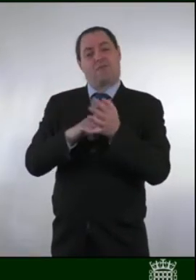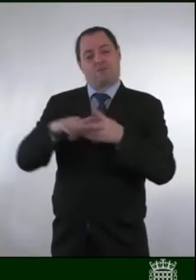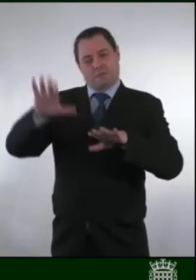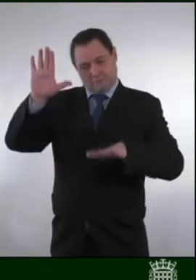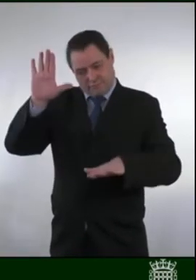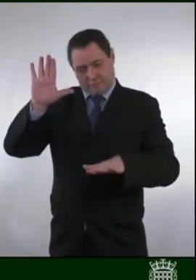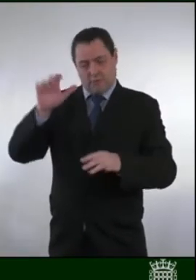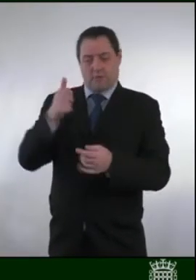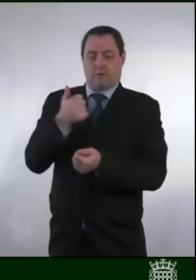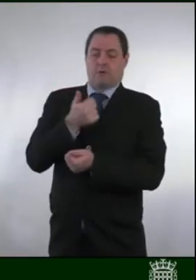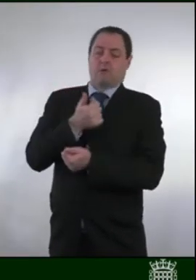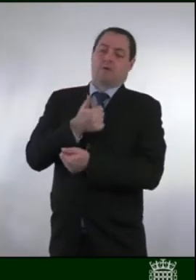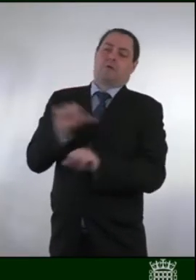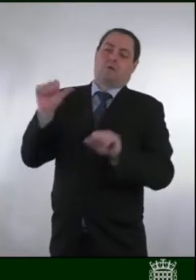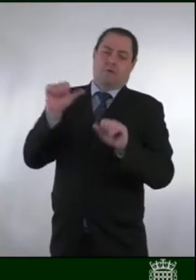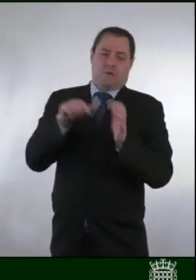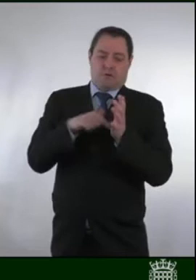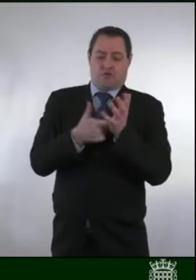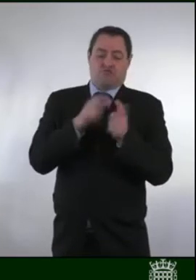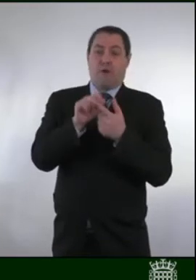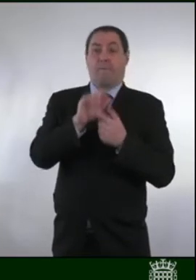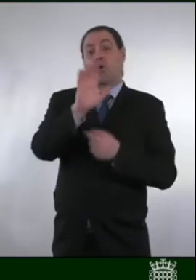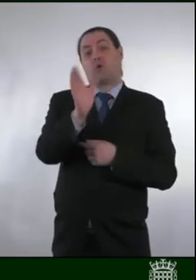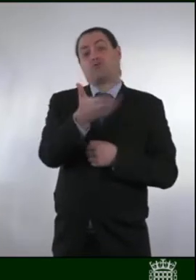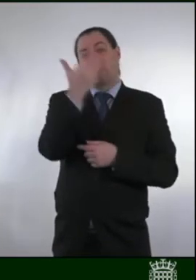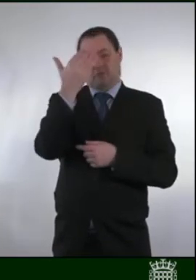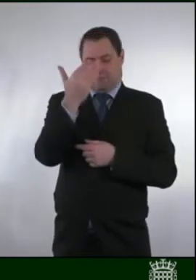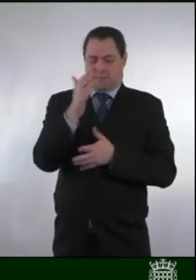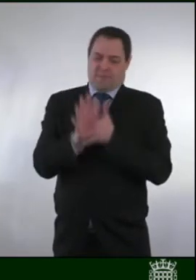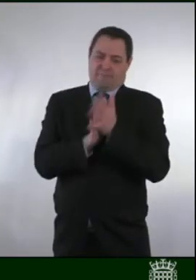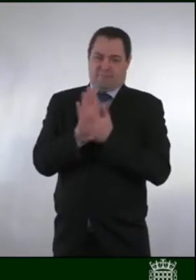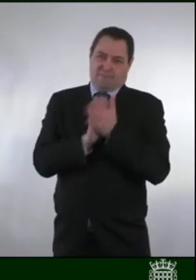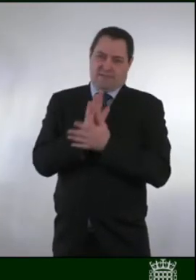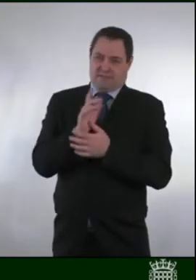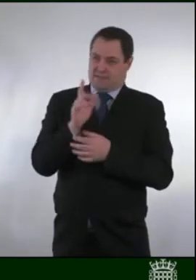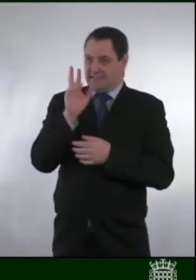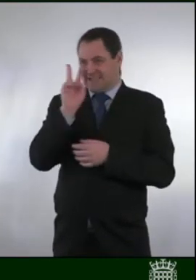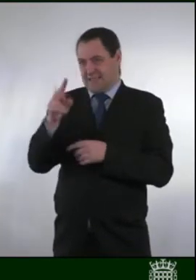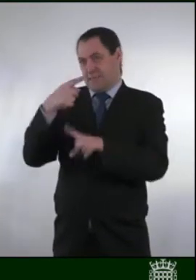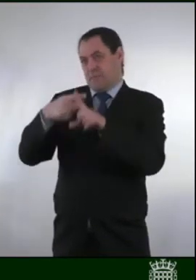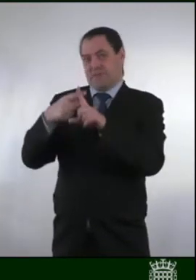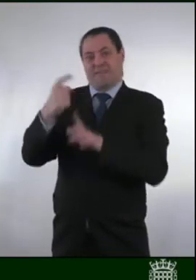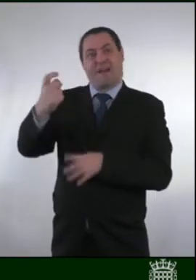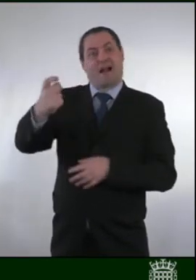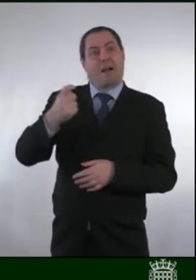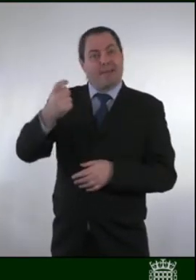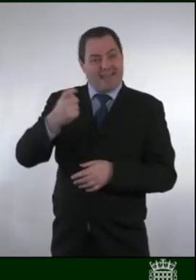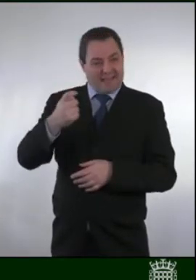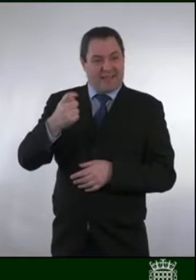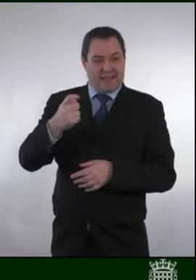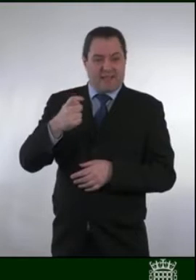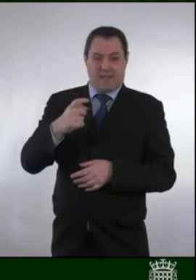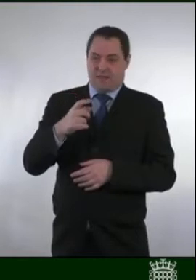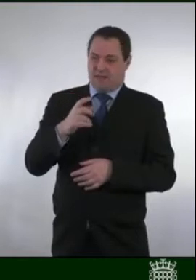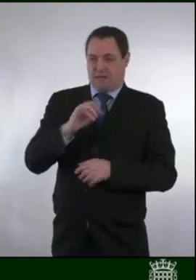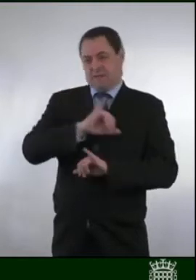us all hope that better days are ahead of us, that days will be a little bit brighter. Turning the page on the dark